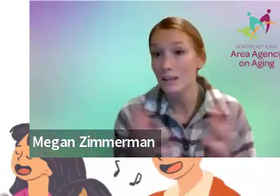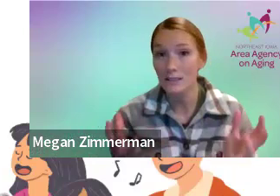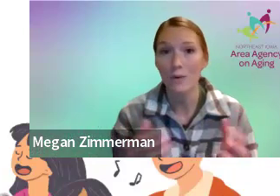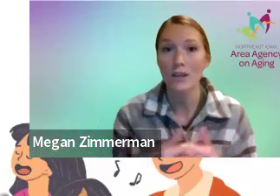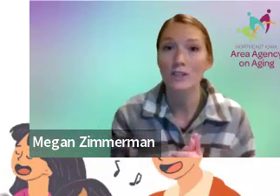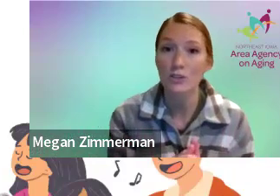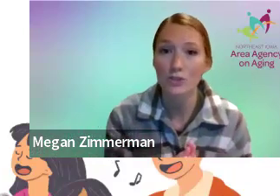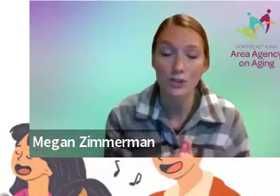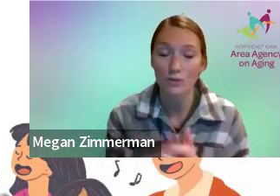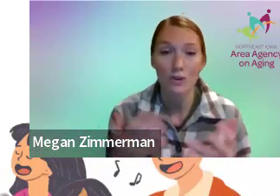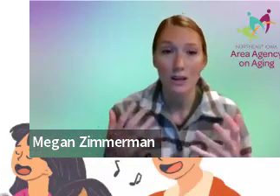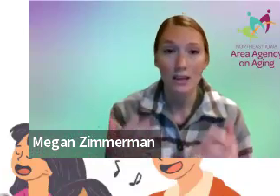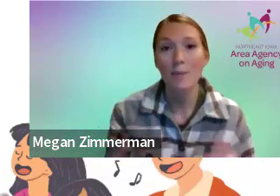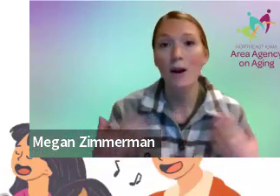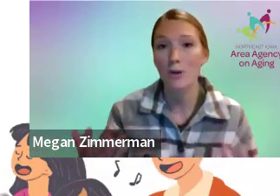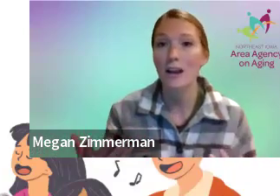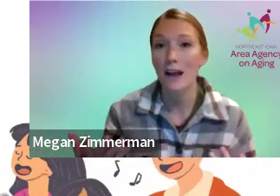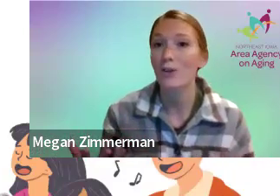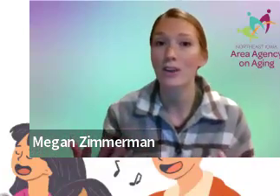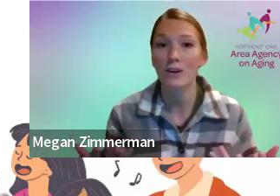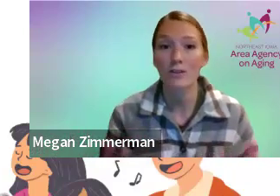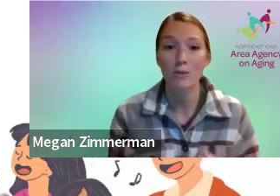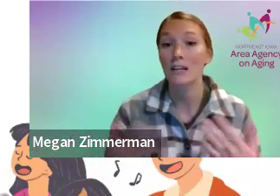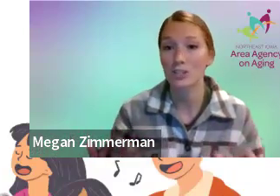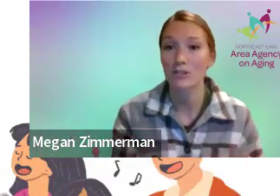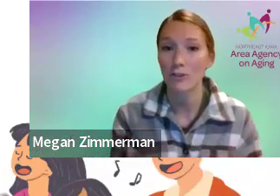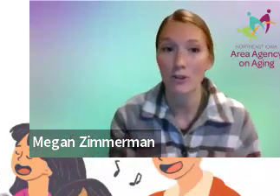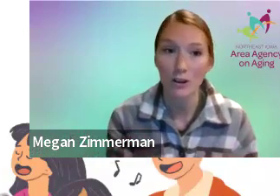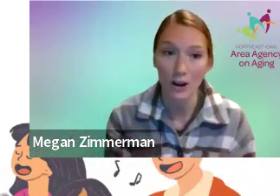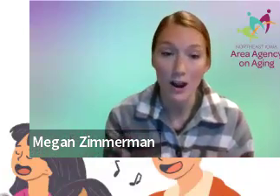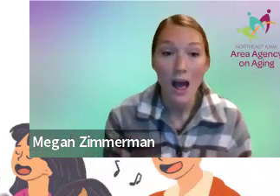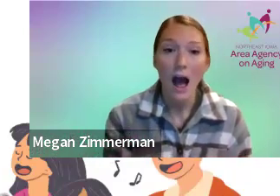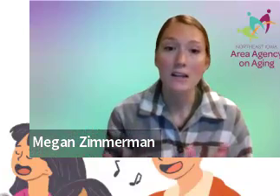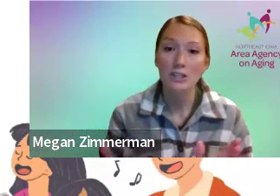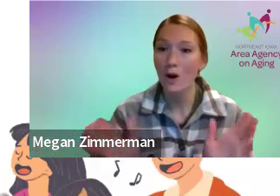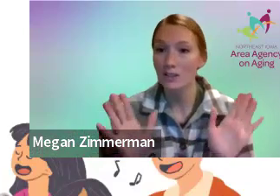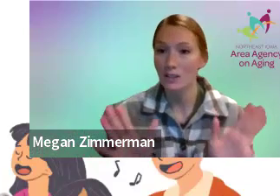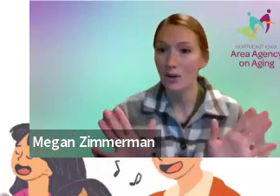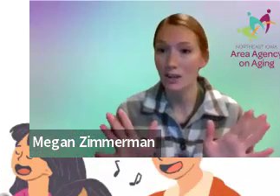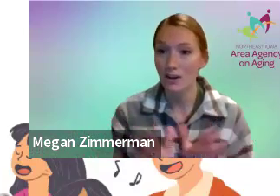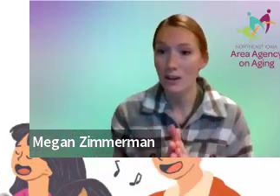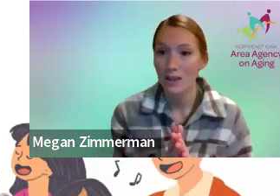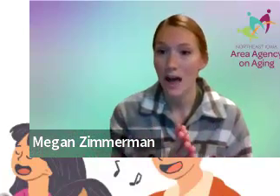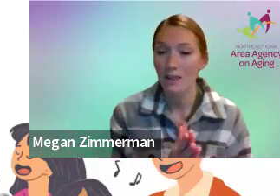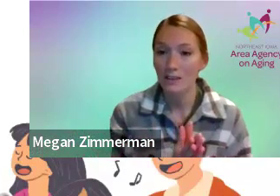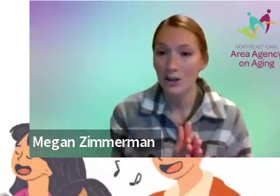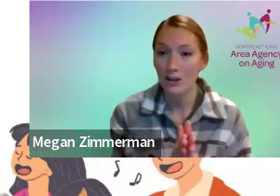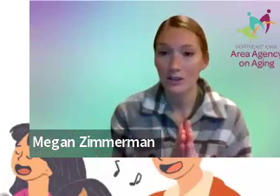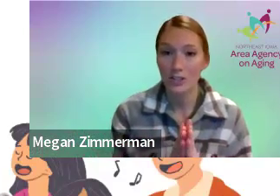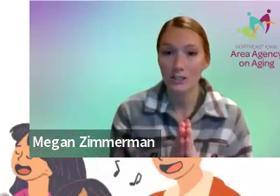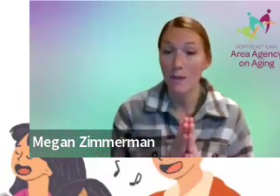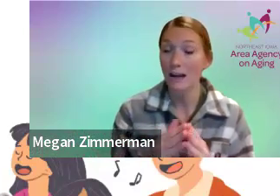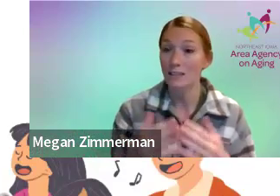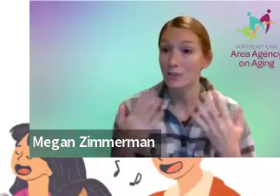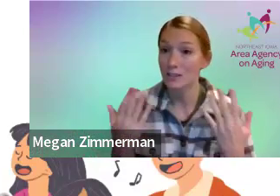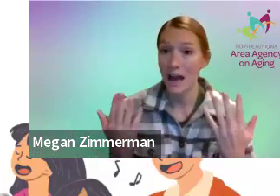research-backed things that we can do to keep our brain healthier, potentially for longer. I do want to note here that these